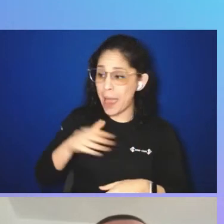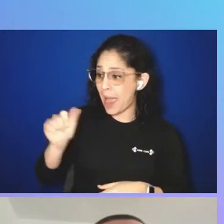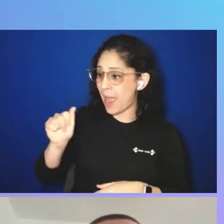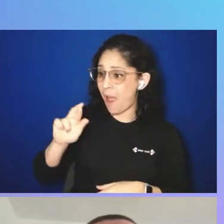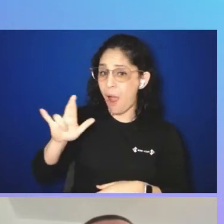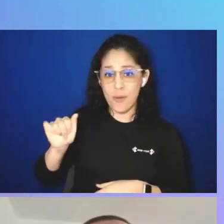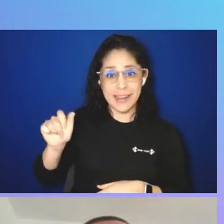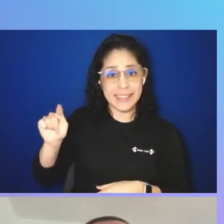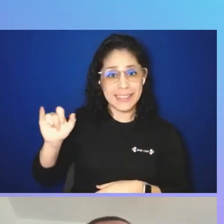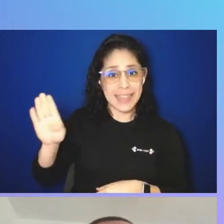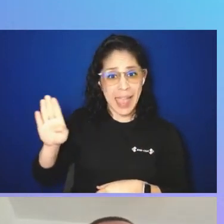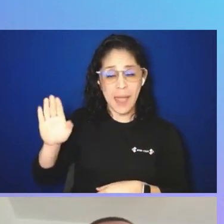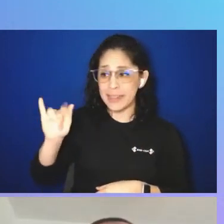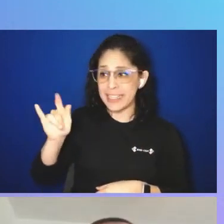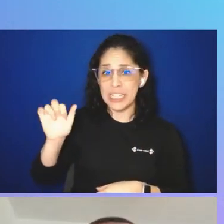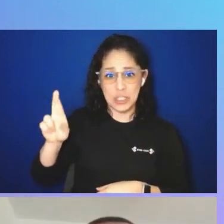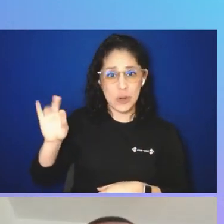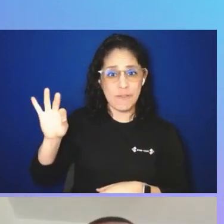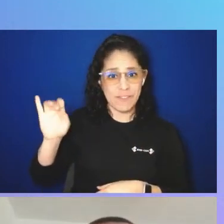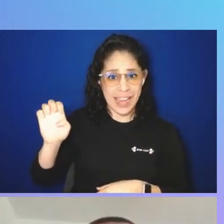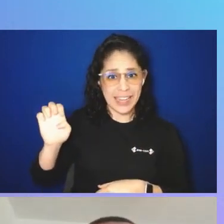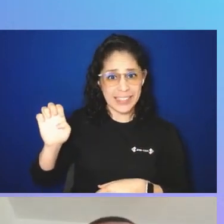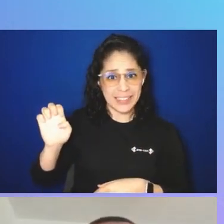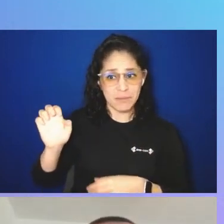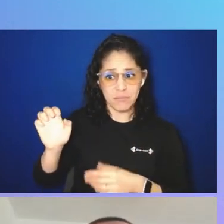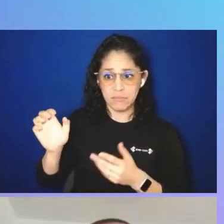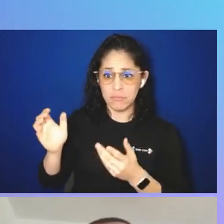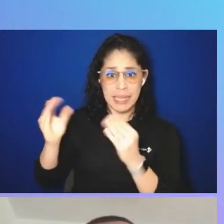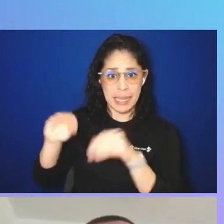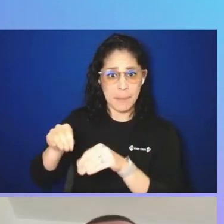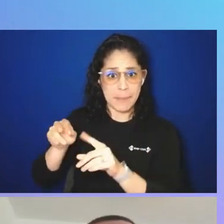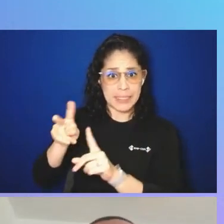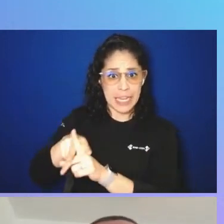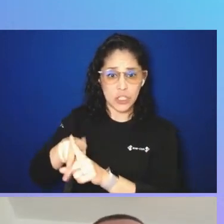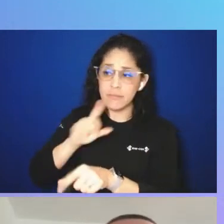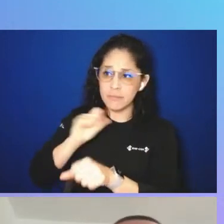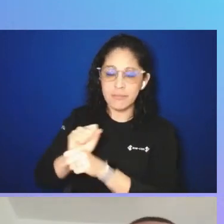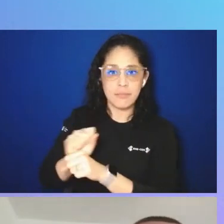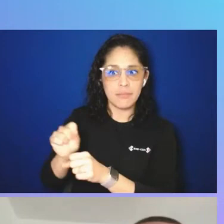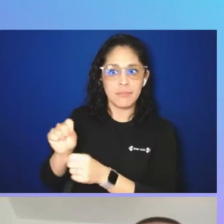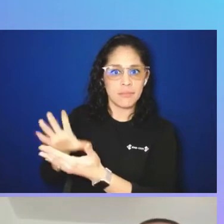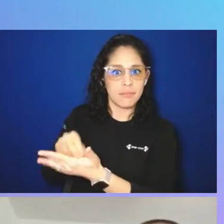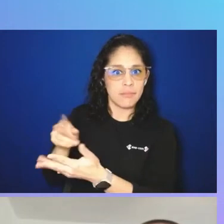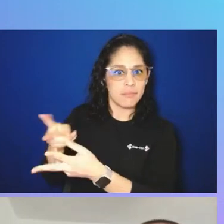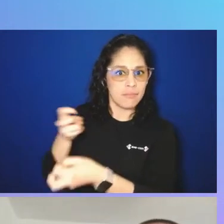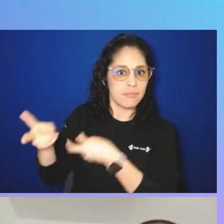interface implementation has been copied more than any other of its kind.